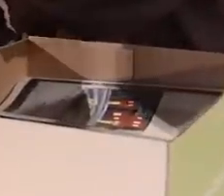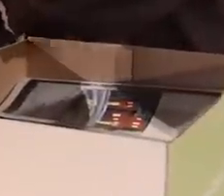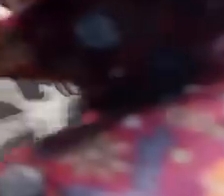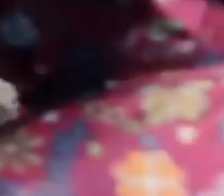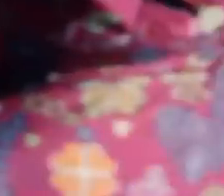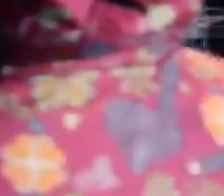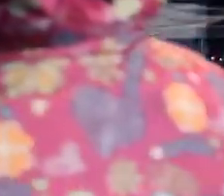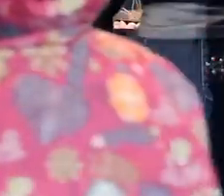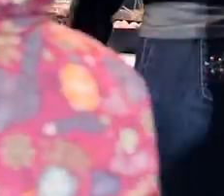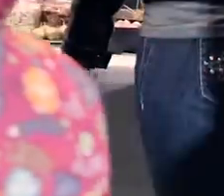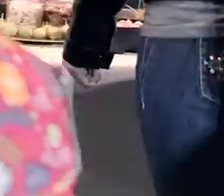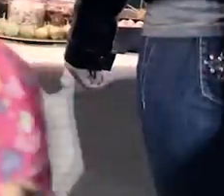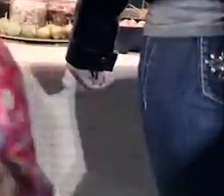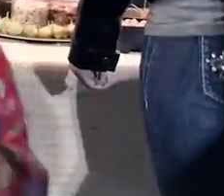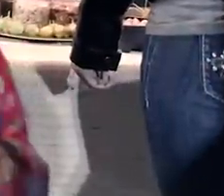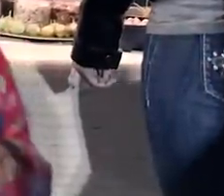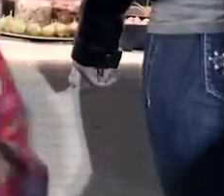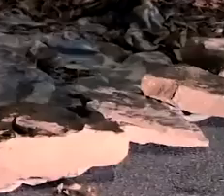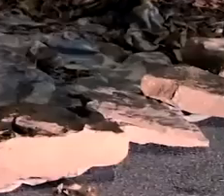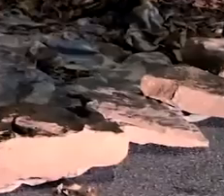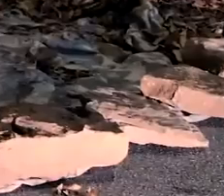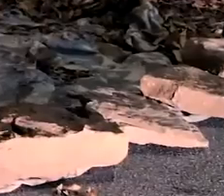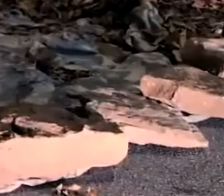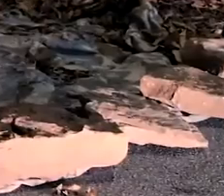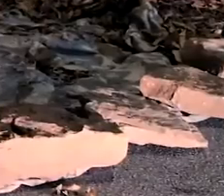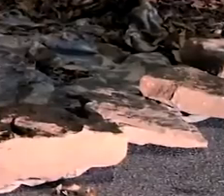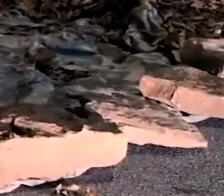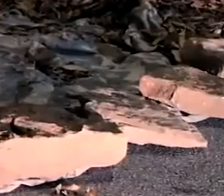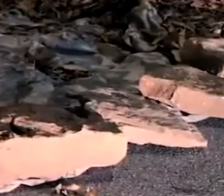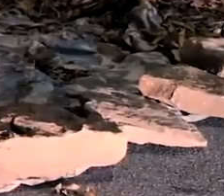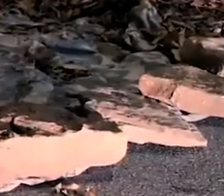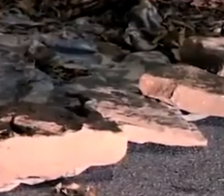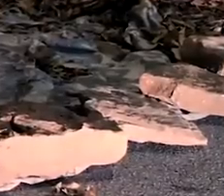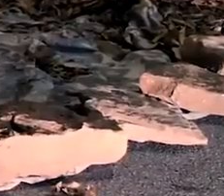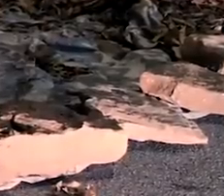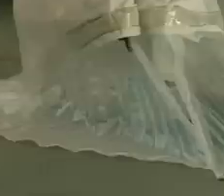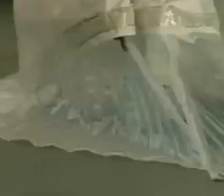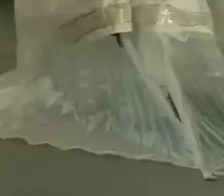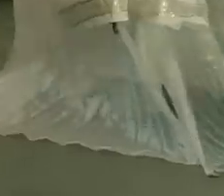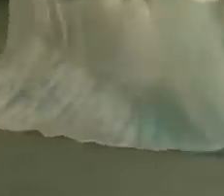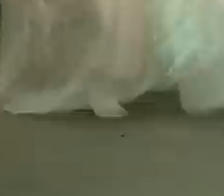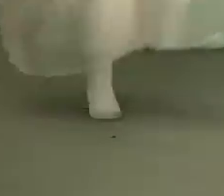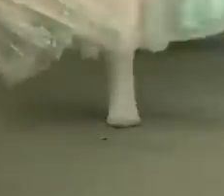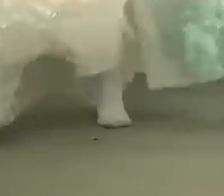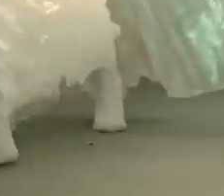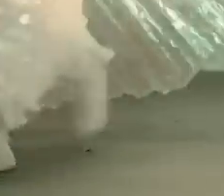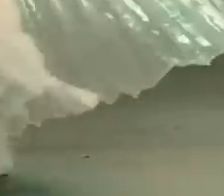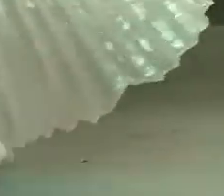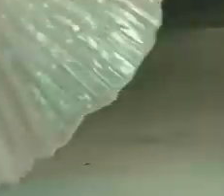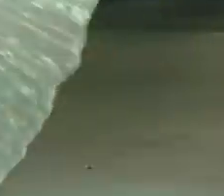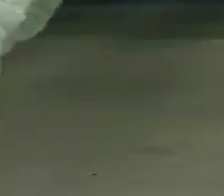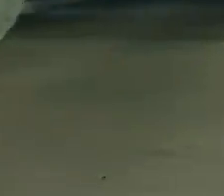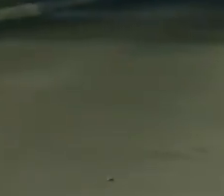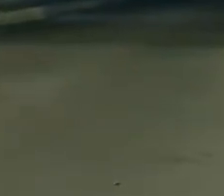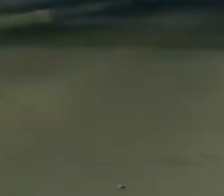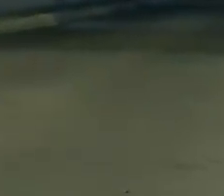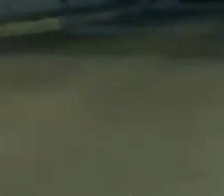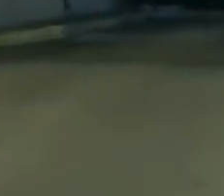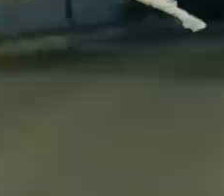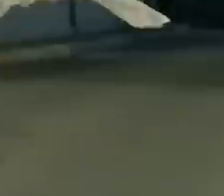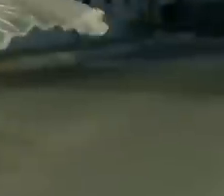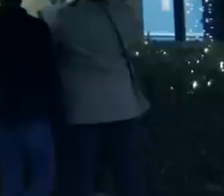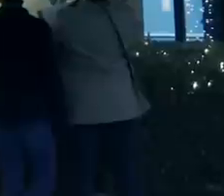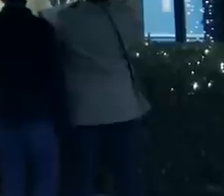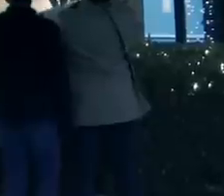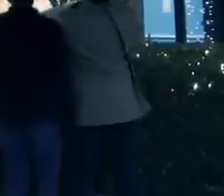Church family, mark your calendar. On Friday, December 17th at 7 p.m., our music and fine arts ministry